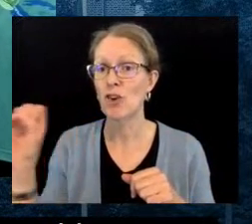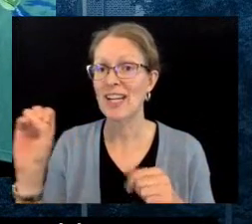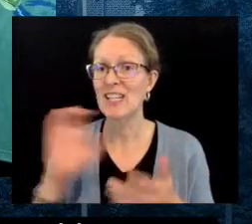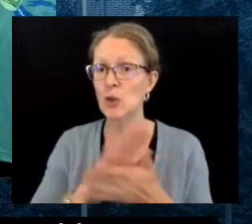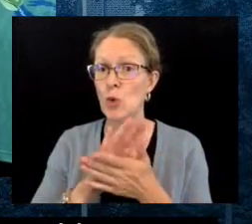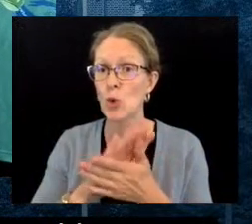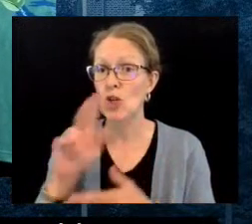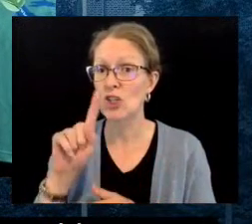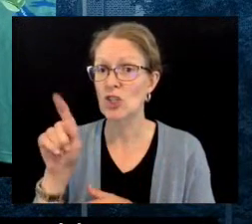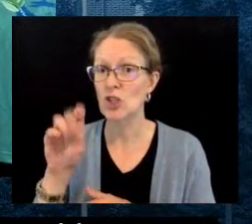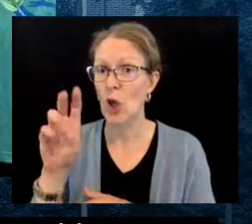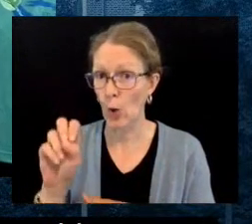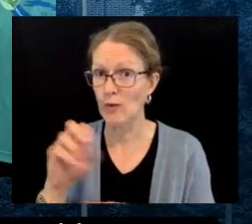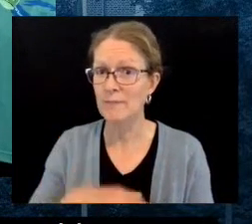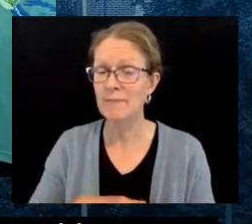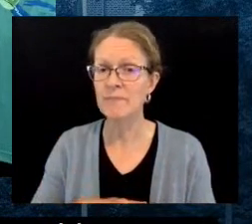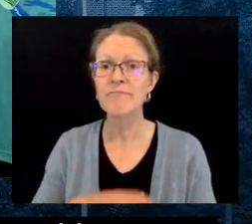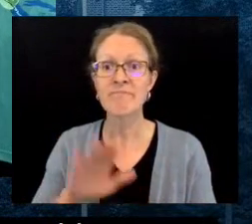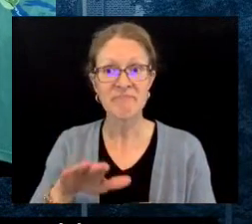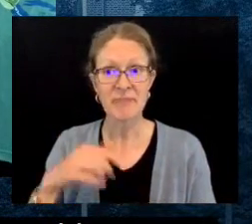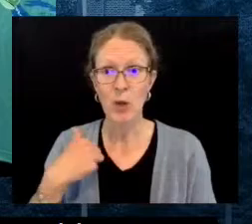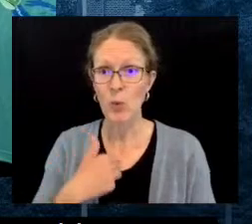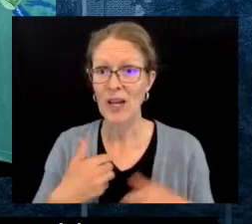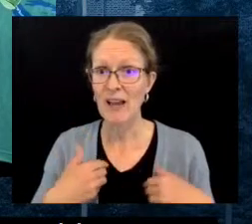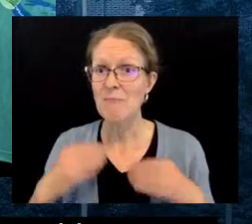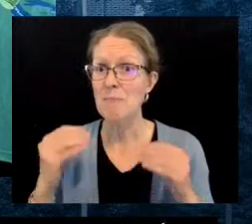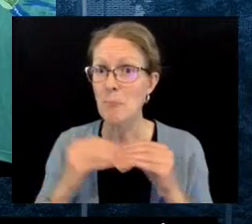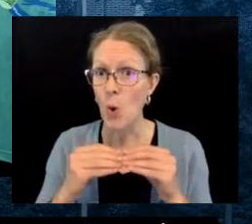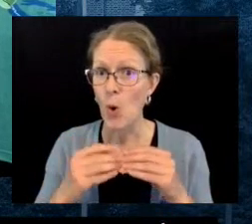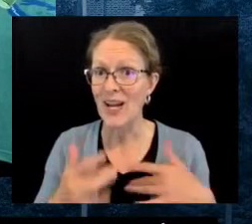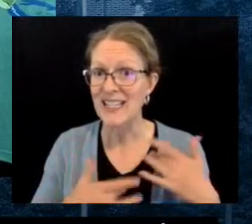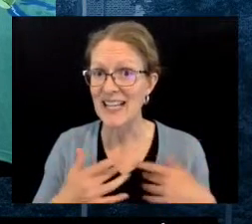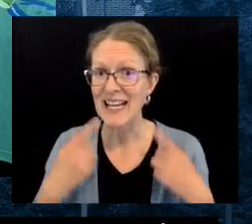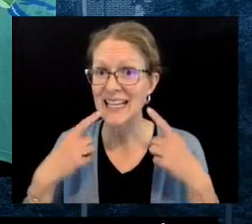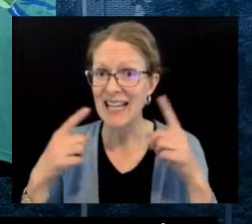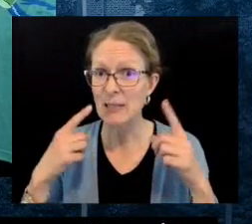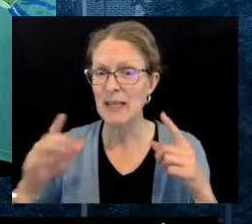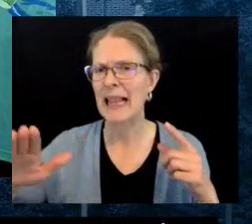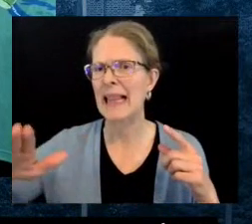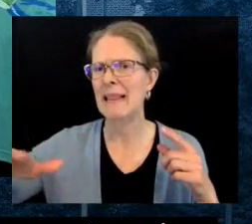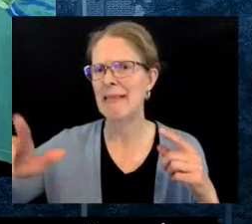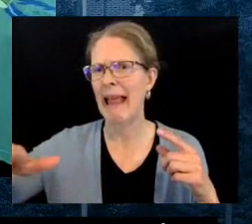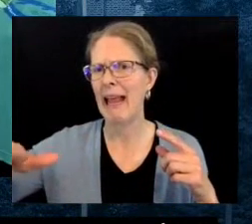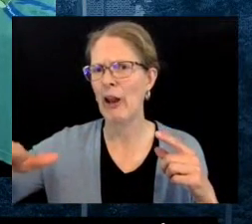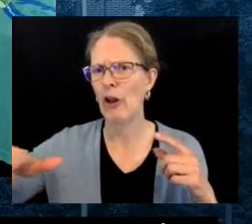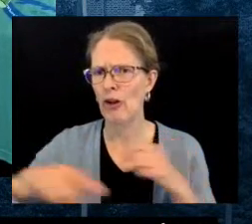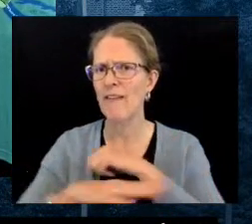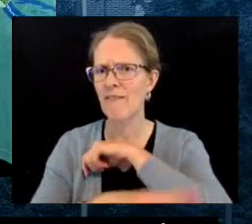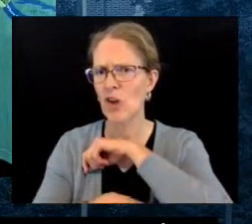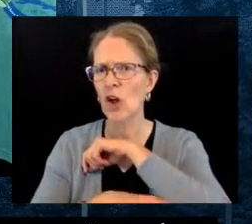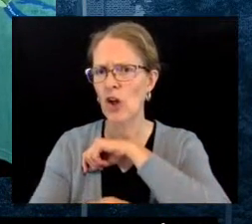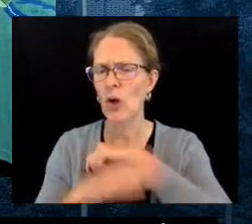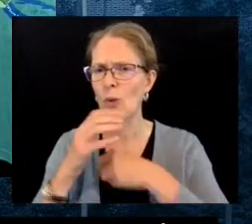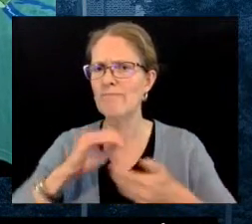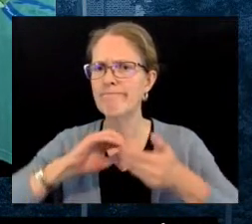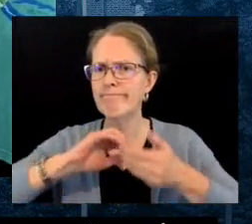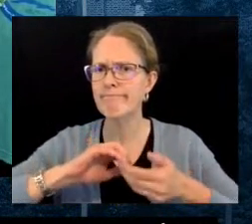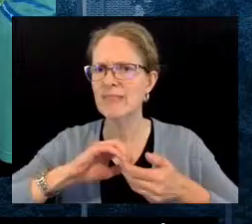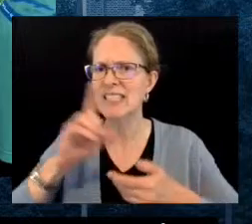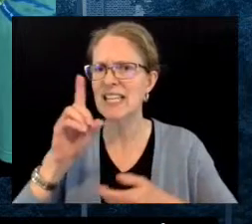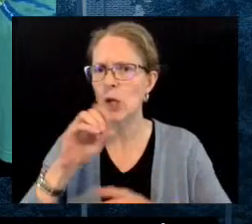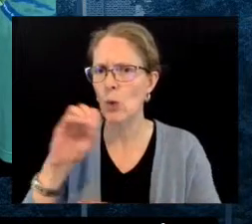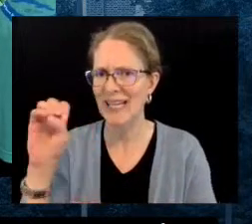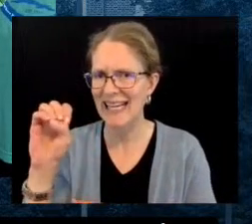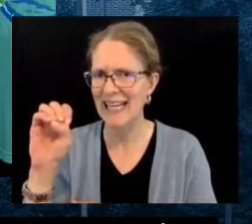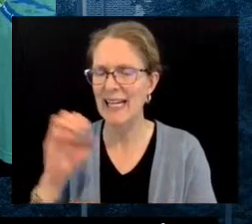announcements that are going to be, we're going to be giving more details later this fall, but partnering with the Department of Education and with